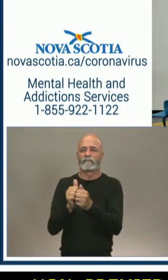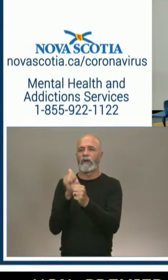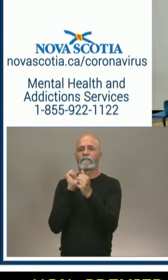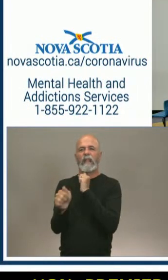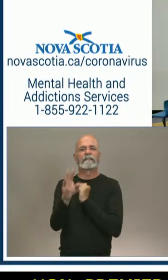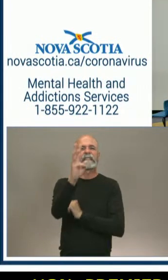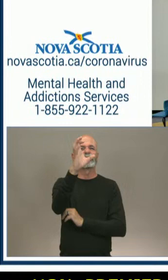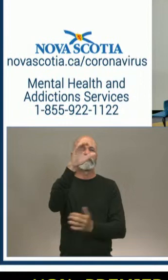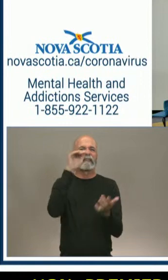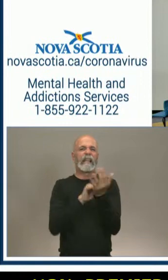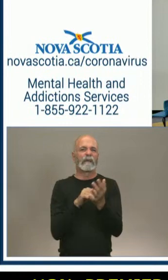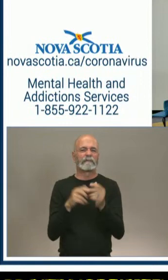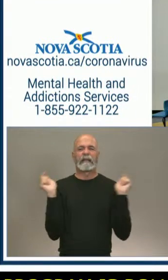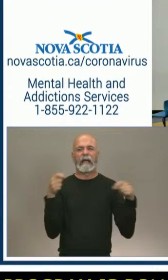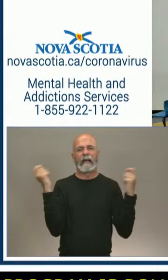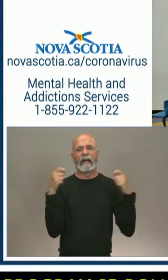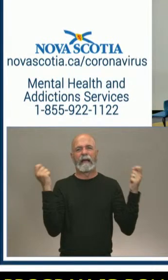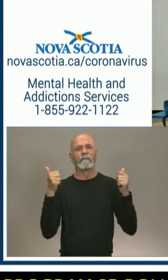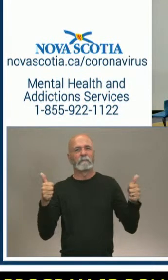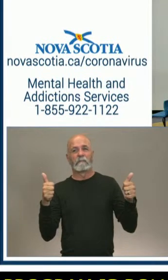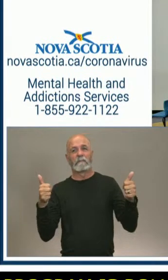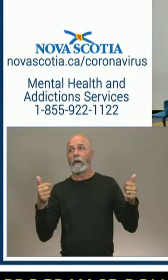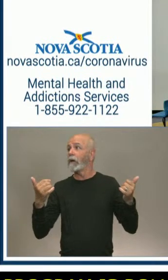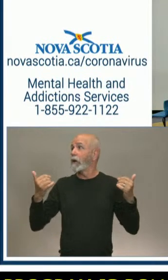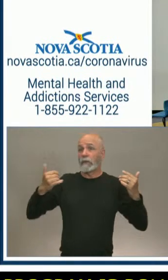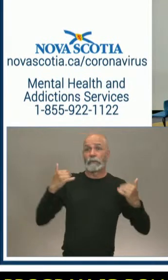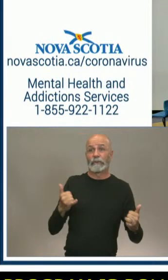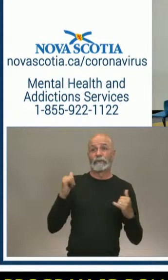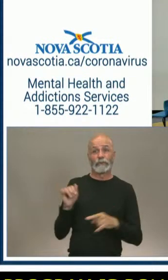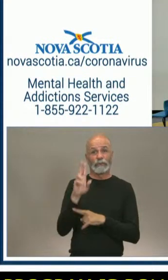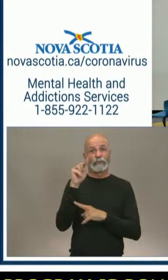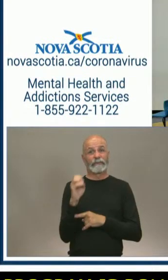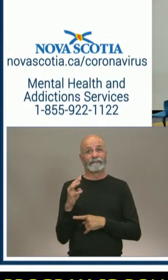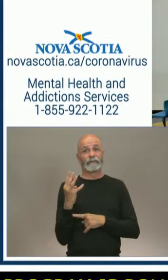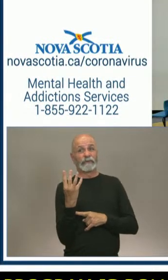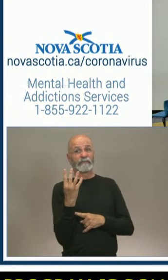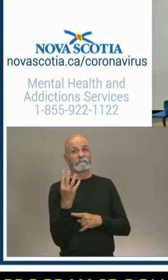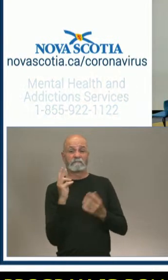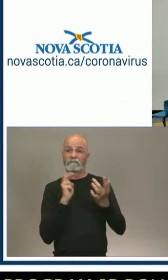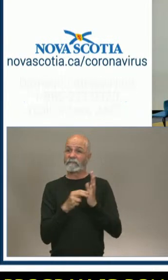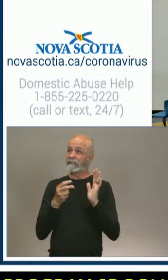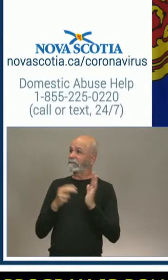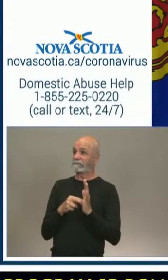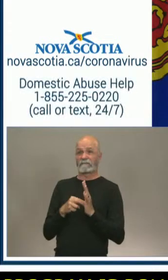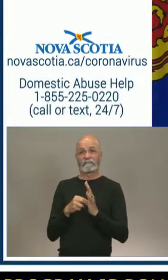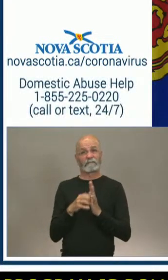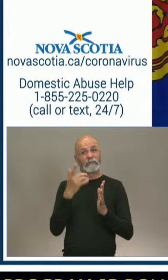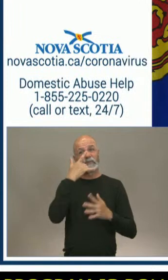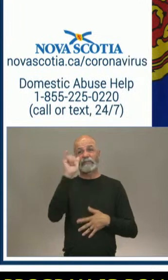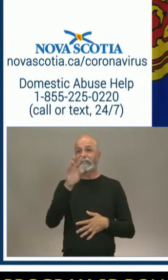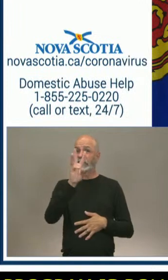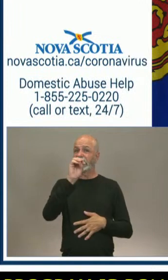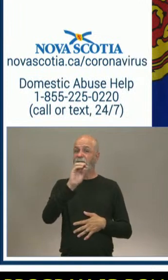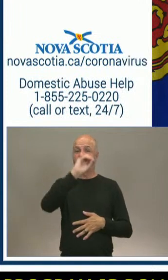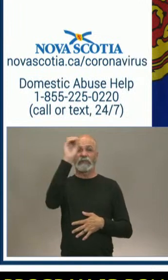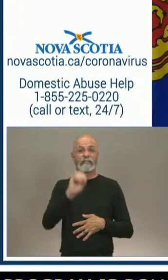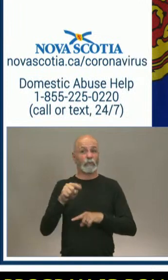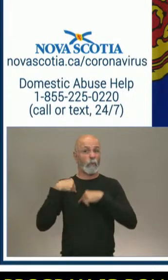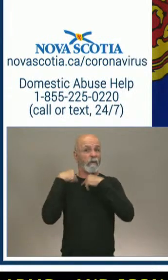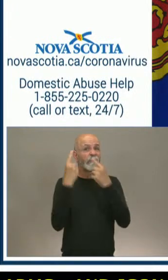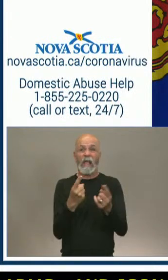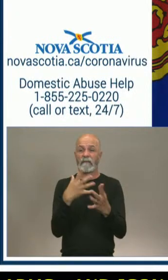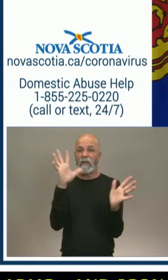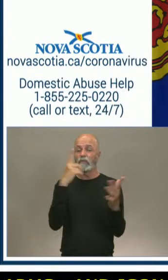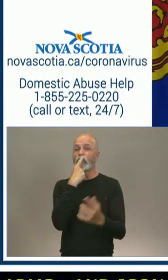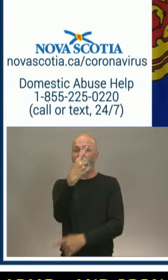That means by the end of today, over 60% of our population will have received their first dose. 72%